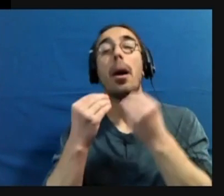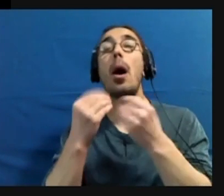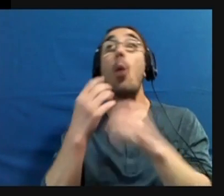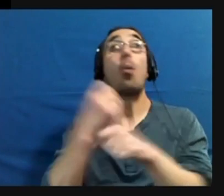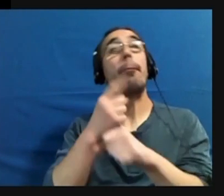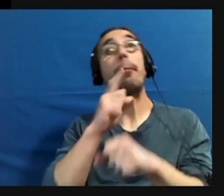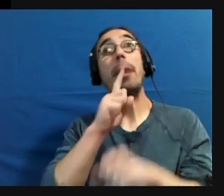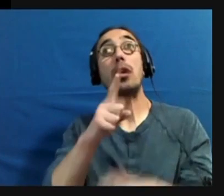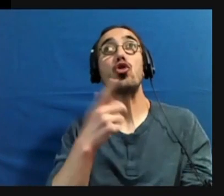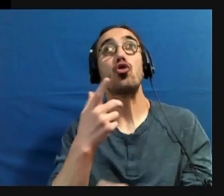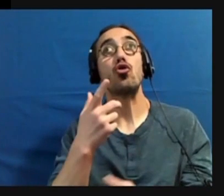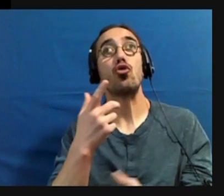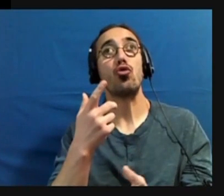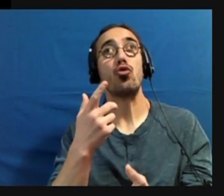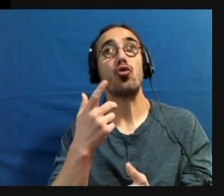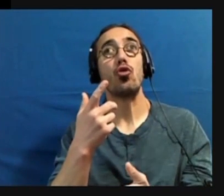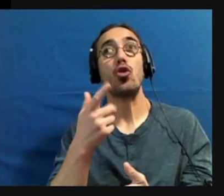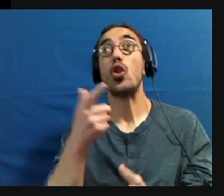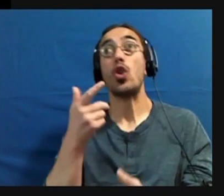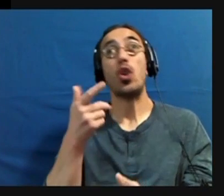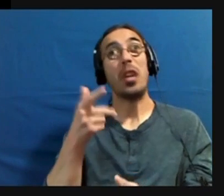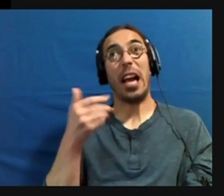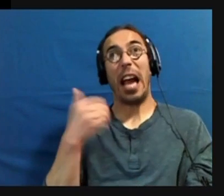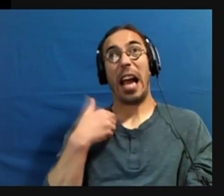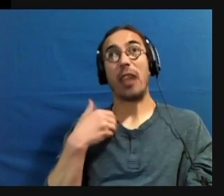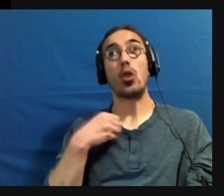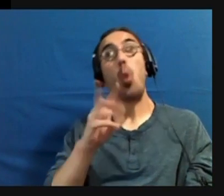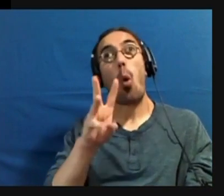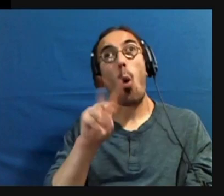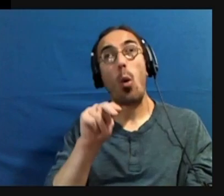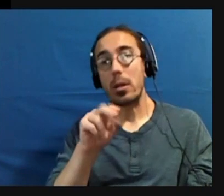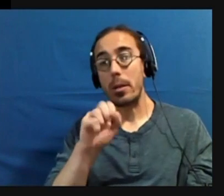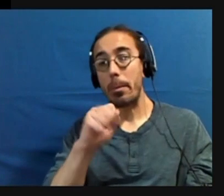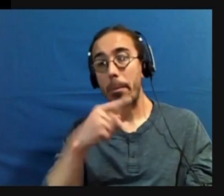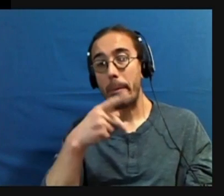for him to have his own thought patterns there, and